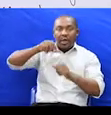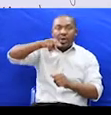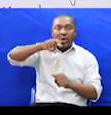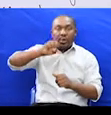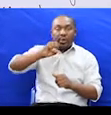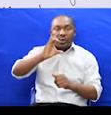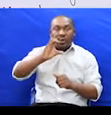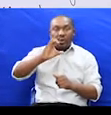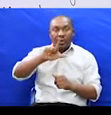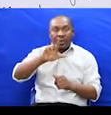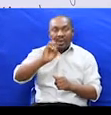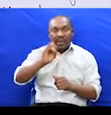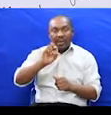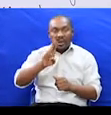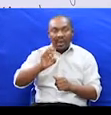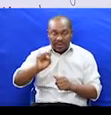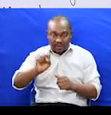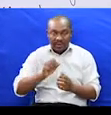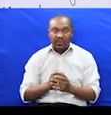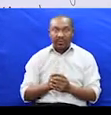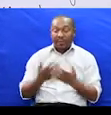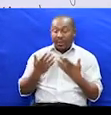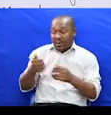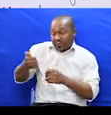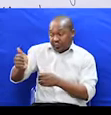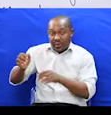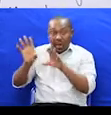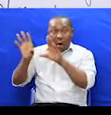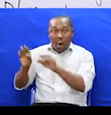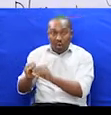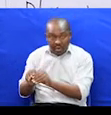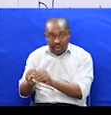He concluded with this model. His model